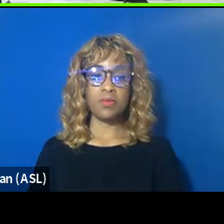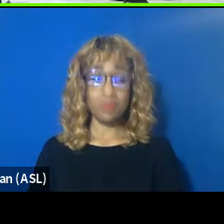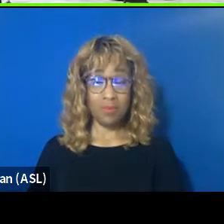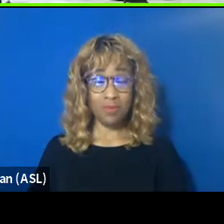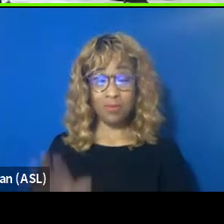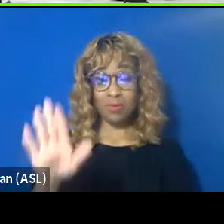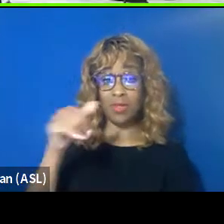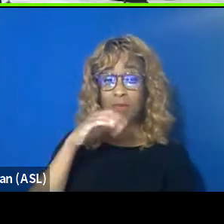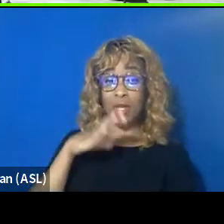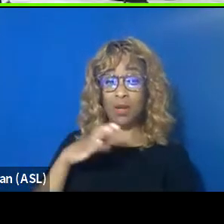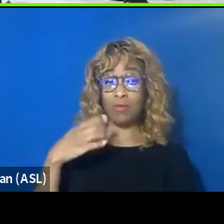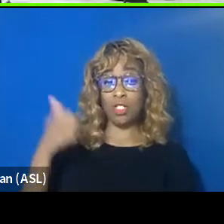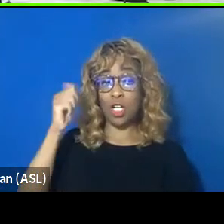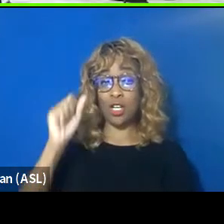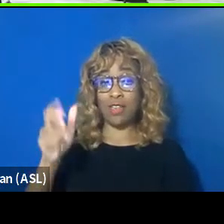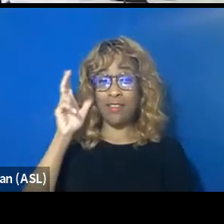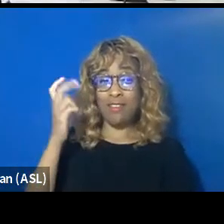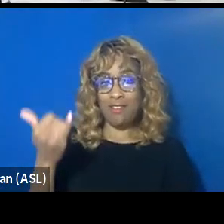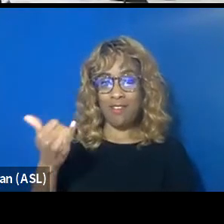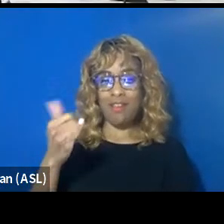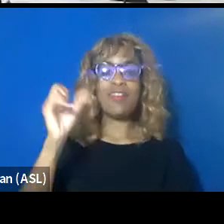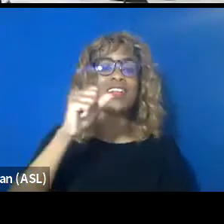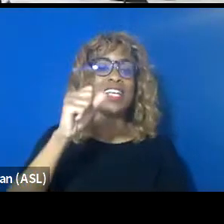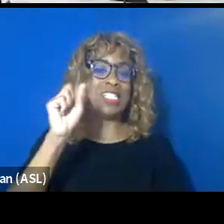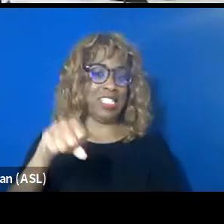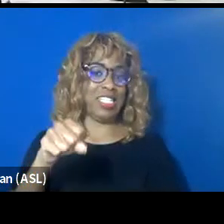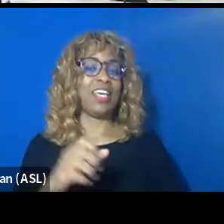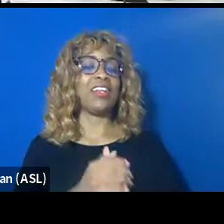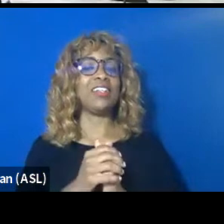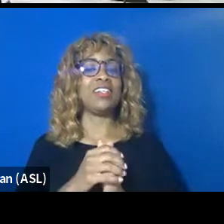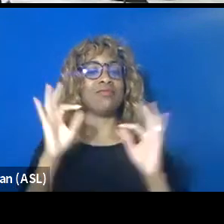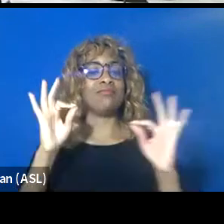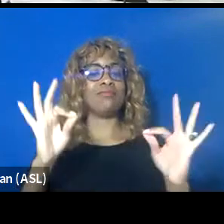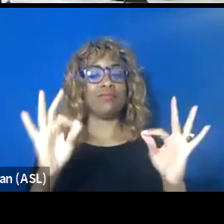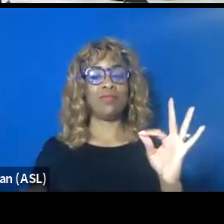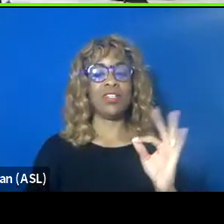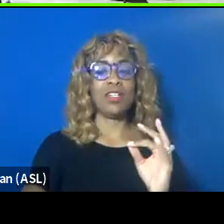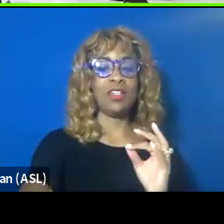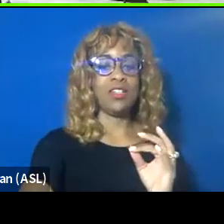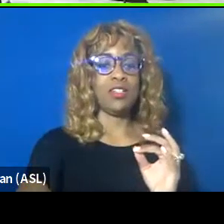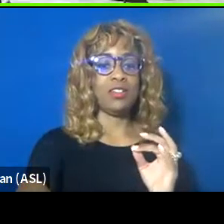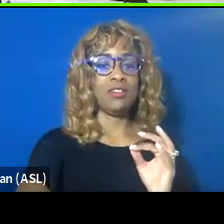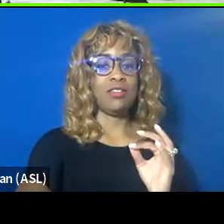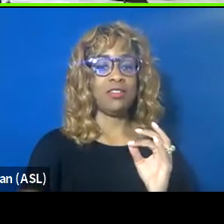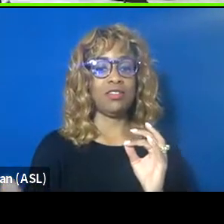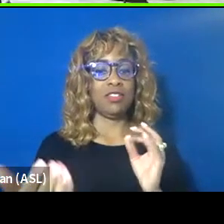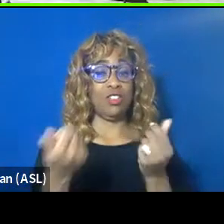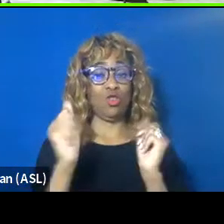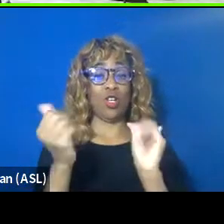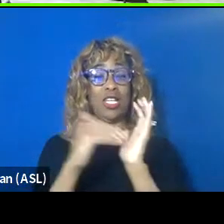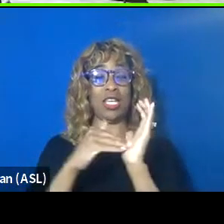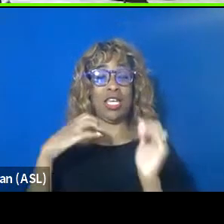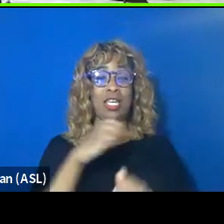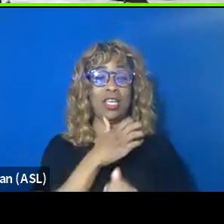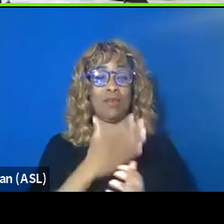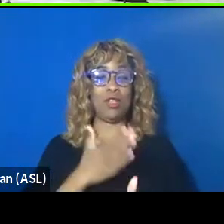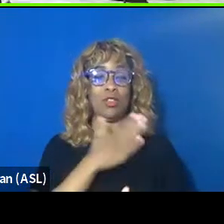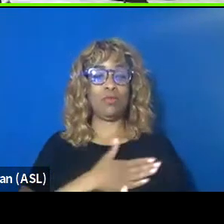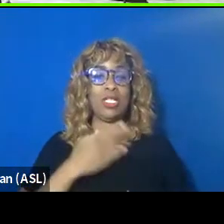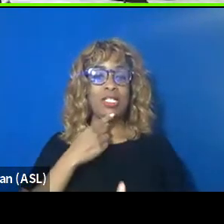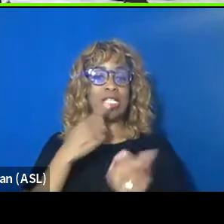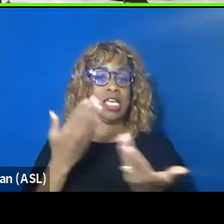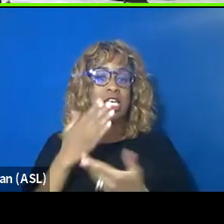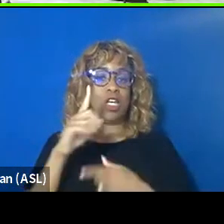Madam Chair, can you hear me now? Yes, I can hear you. Excellent. All right, let's try this again. Commissioners, please say present when I call